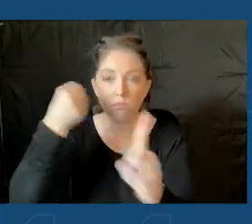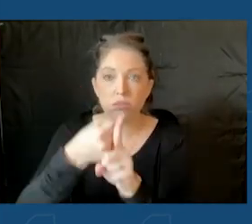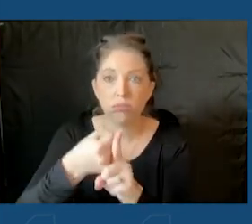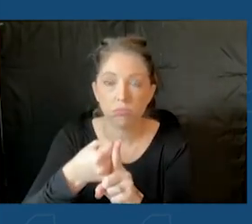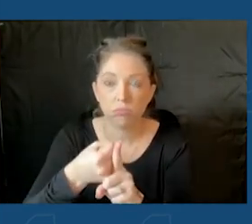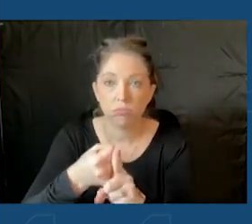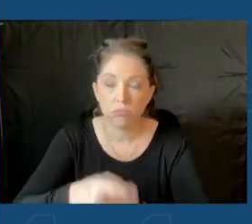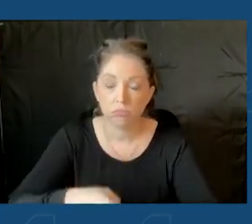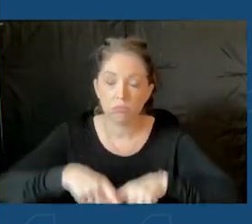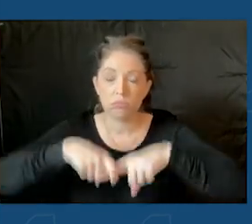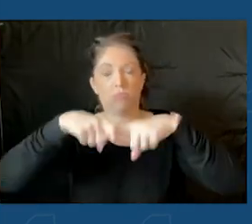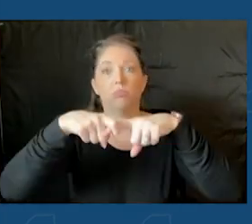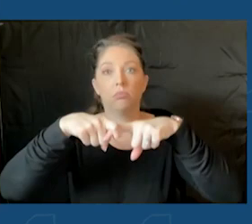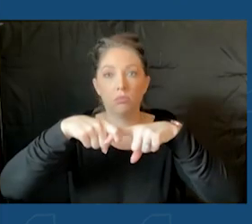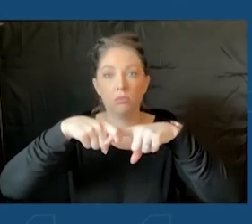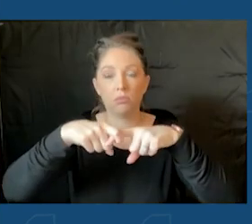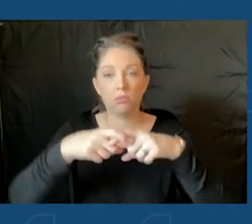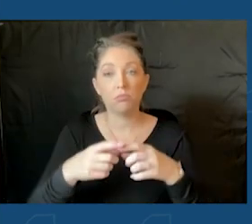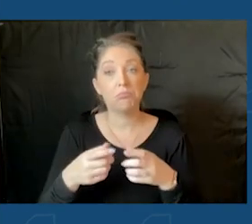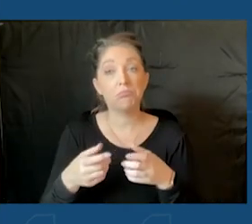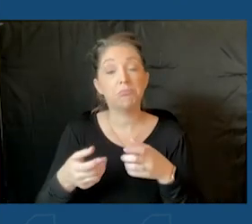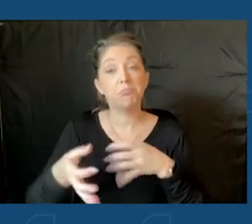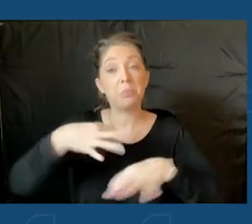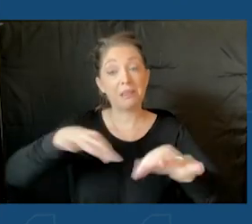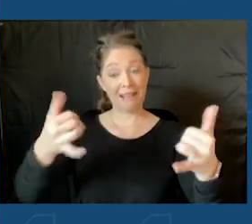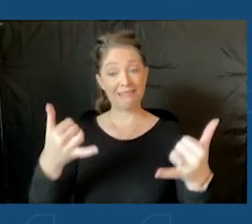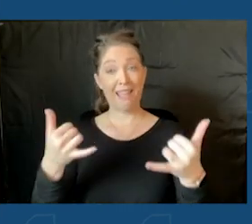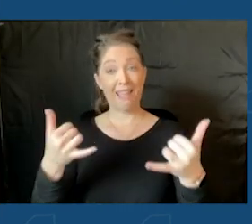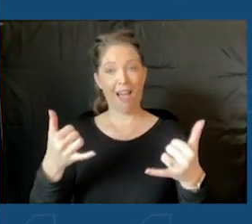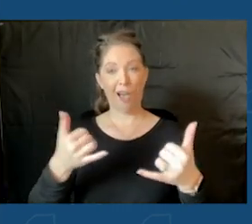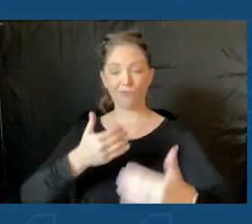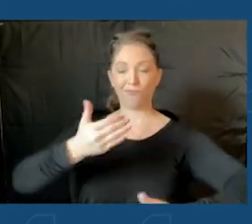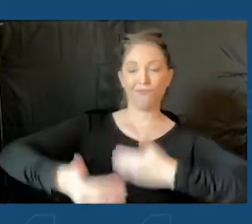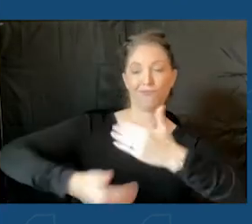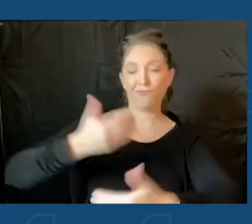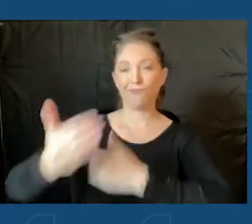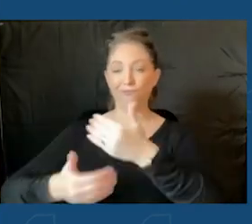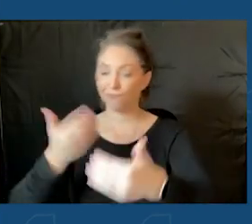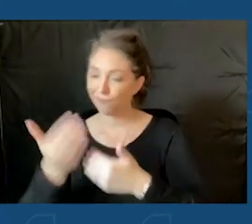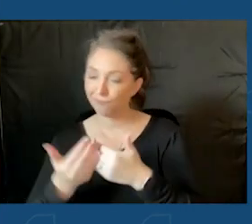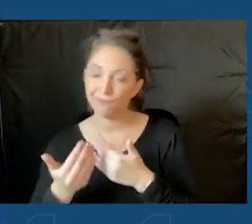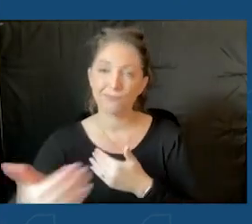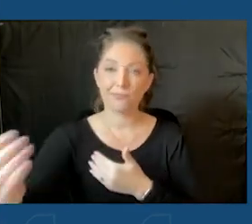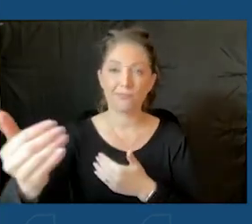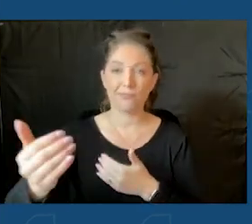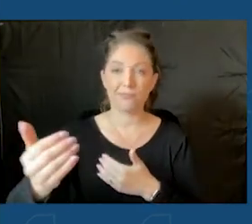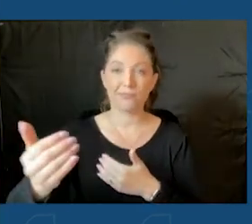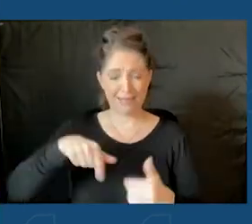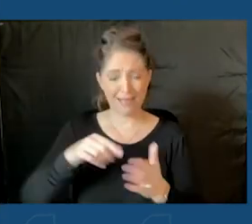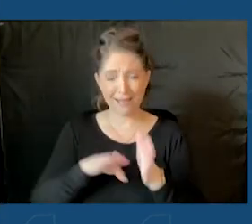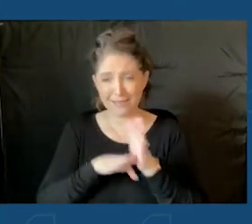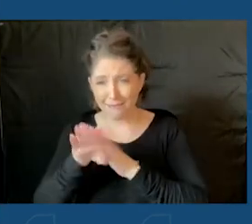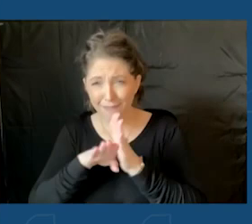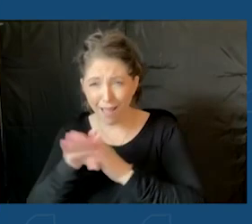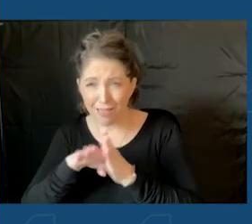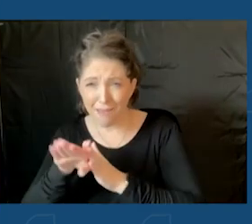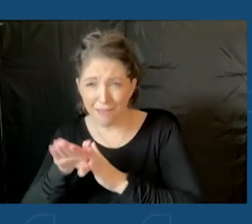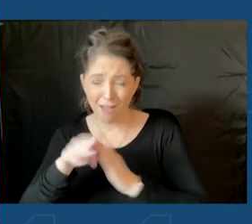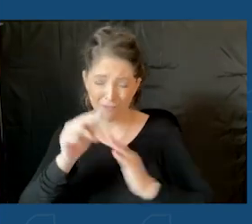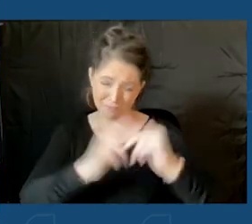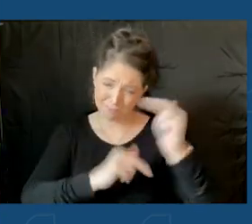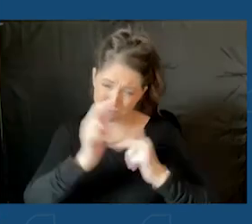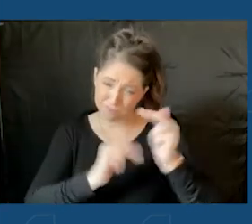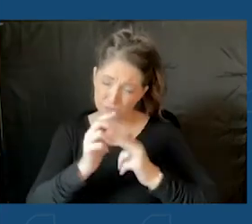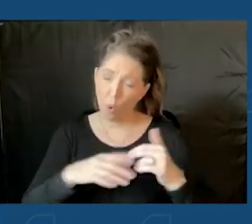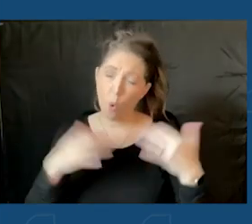Instead, today, we move forward. The new Terminal One development is a major vote